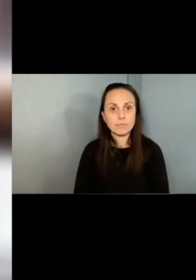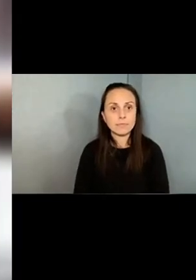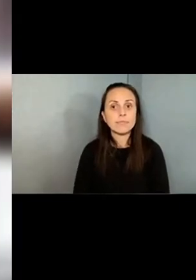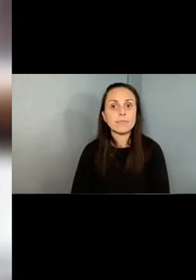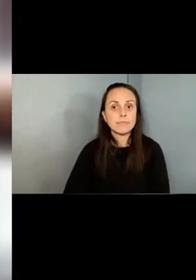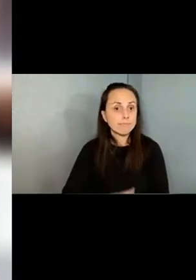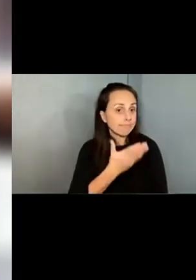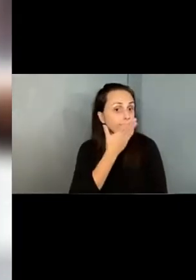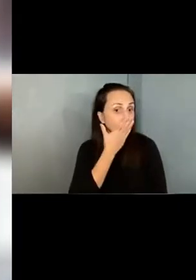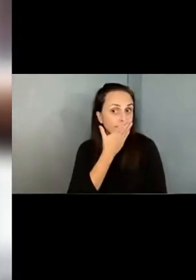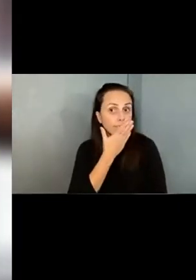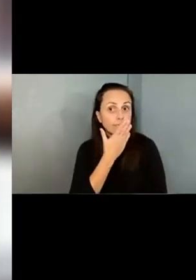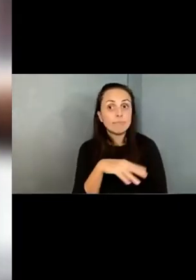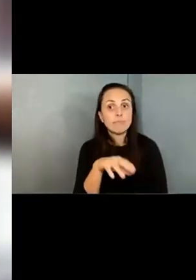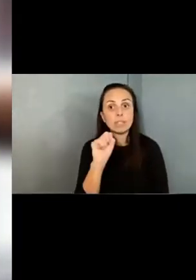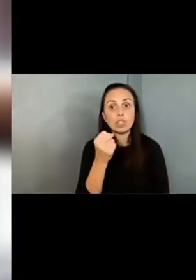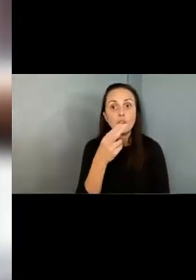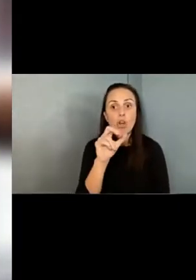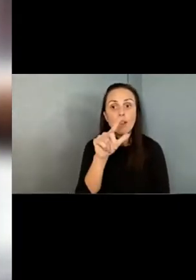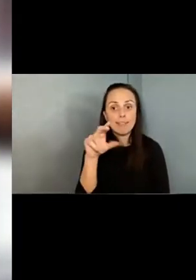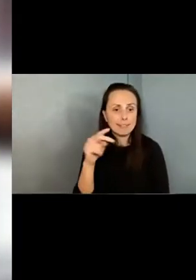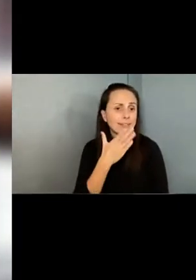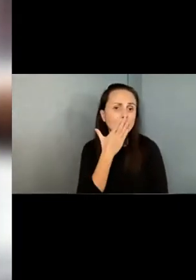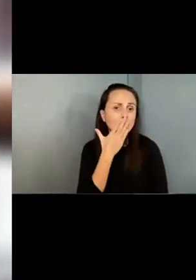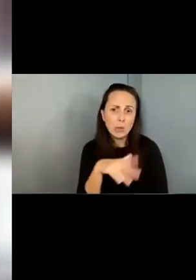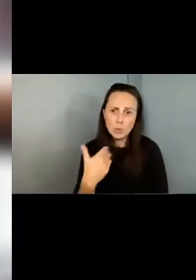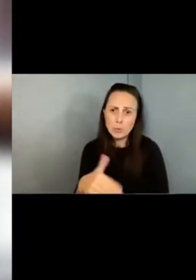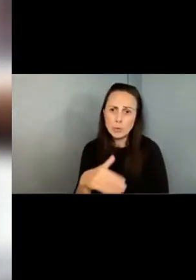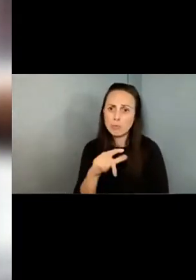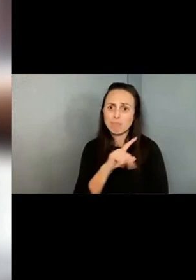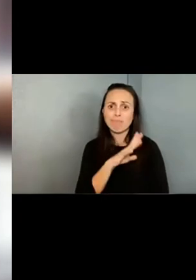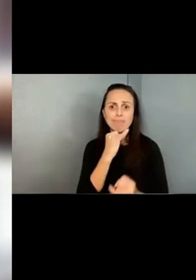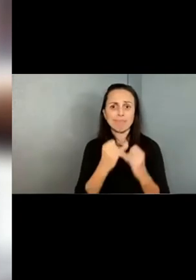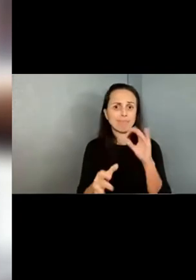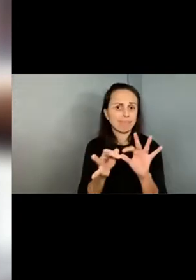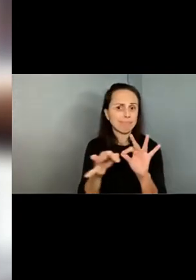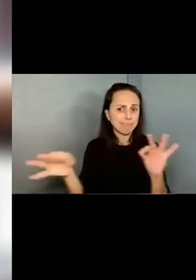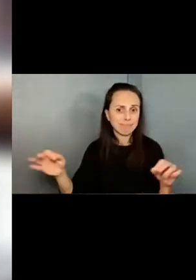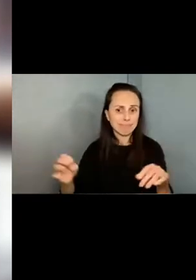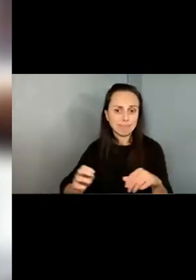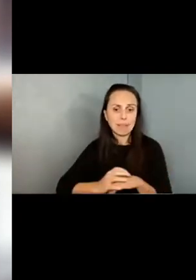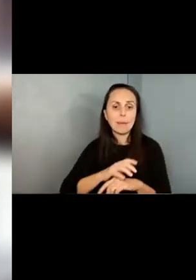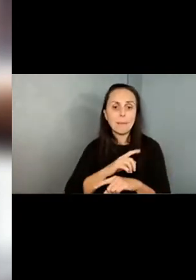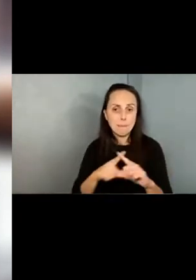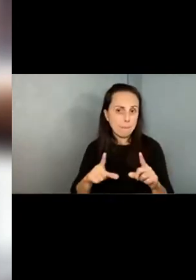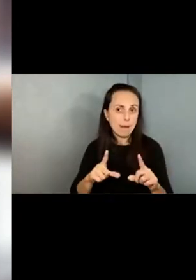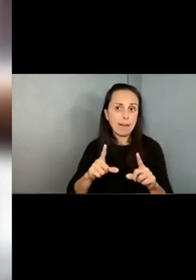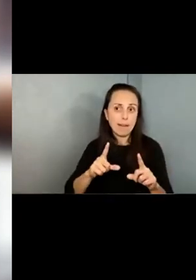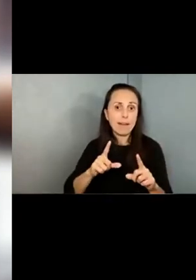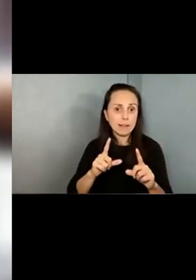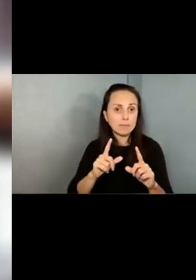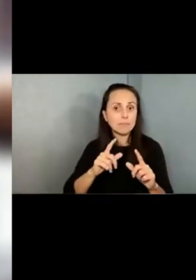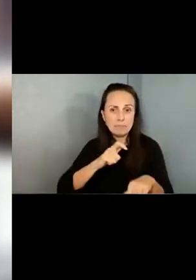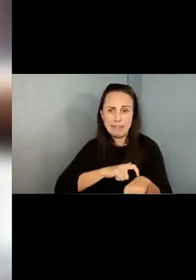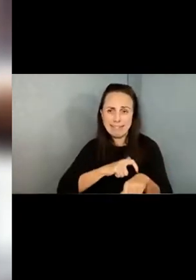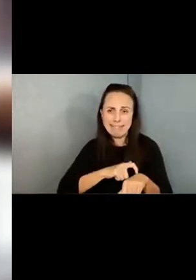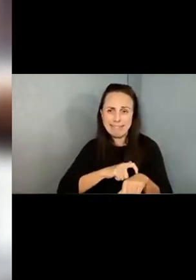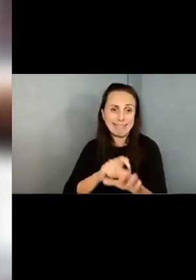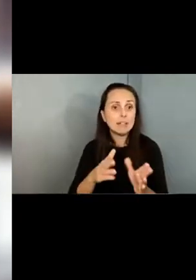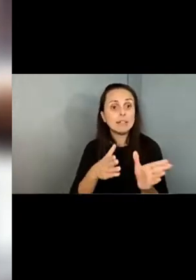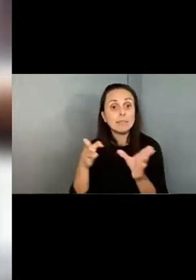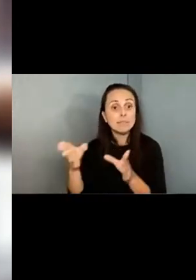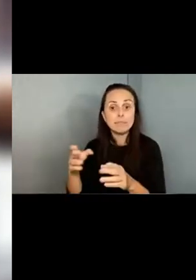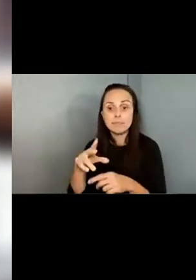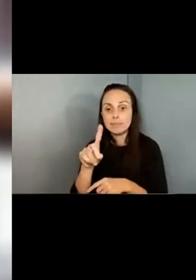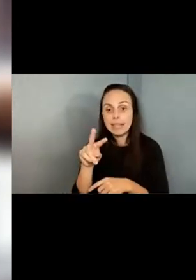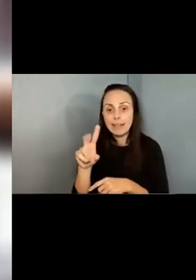Thank you very much, Corin. What a great last line, but horrible at the same time. Our next speaker is